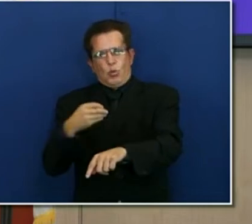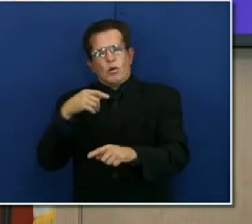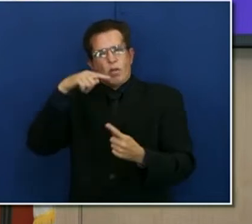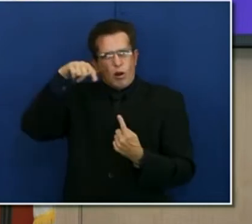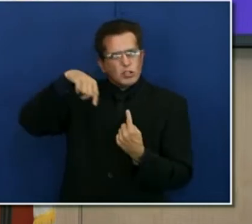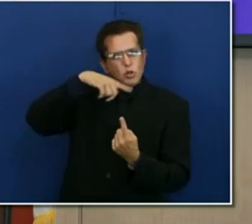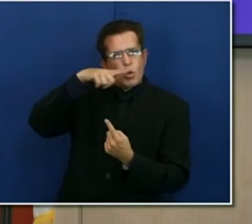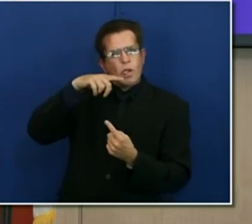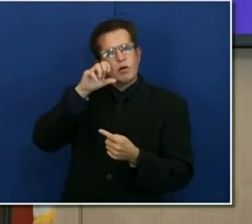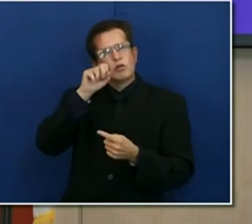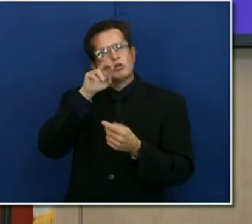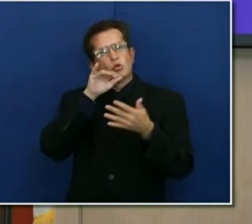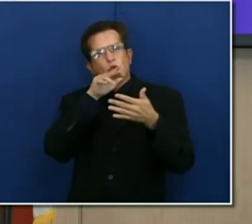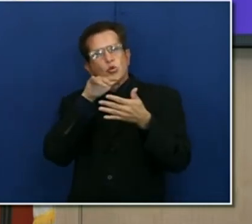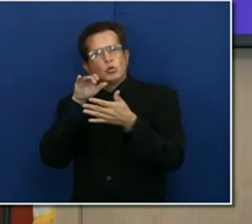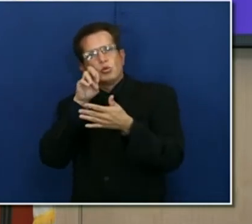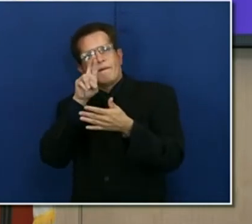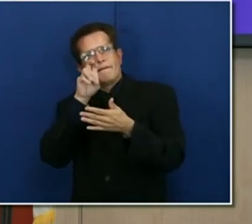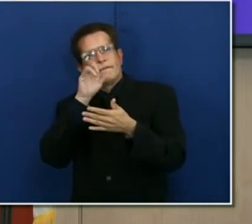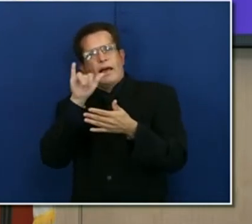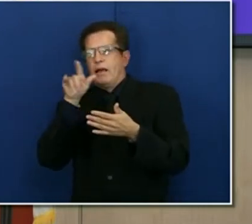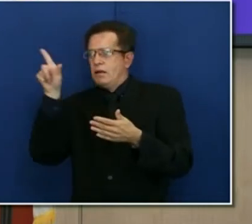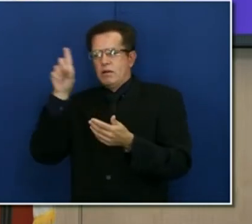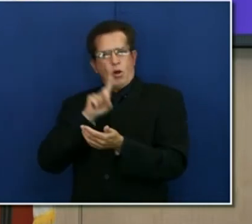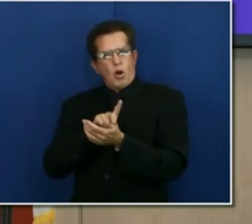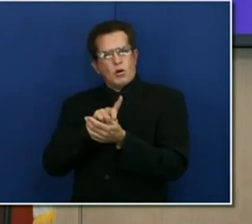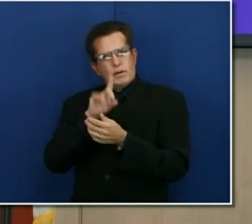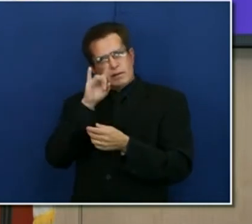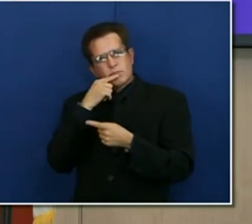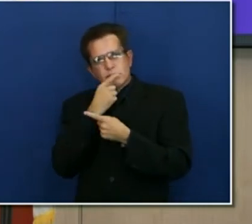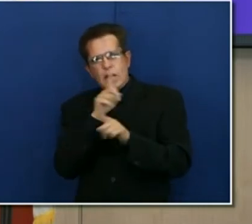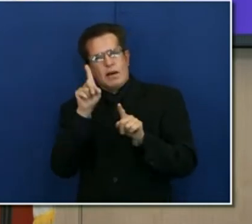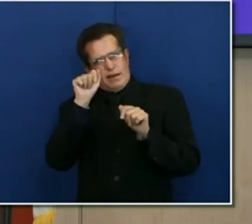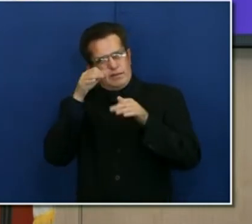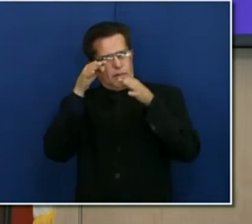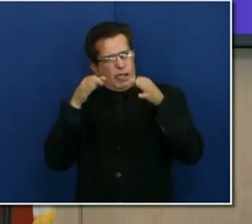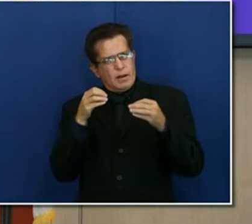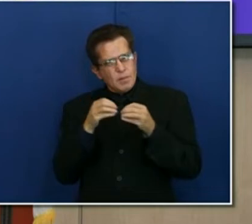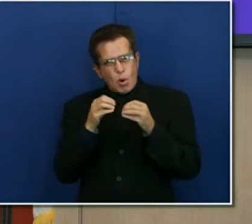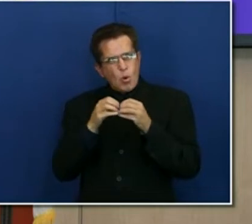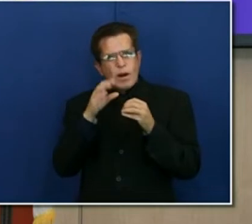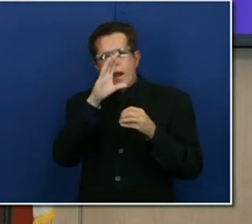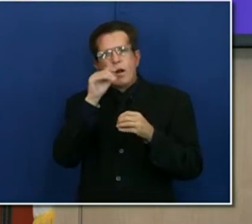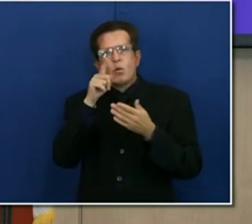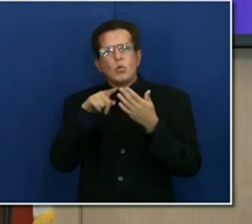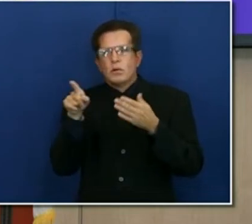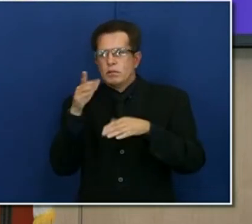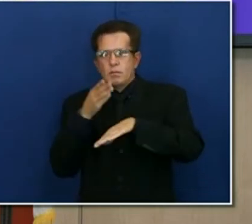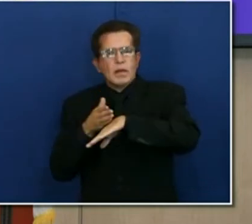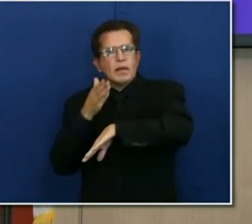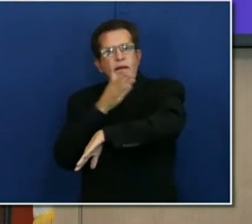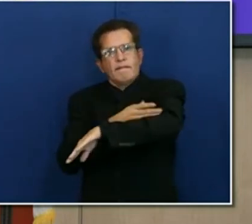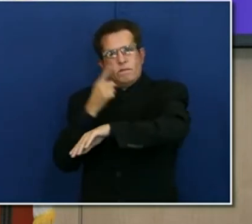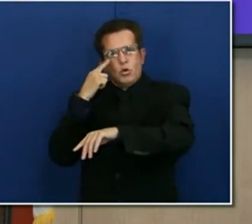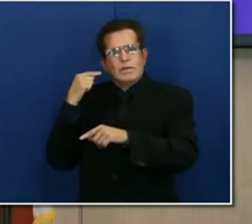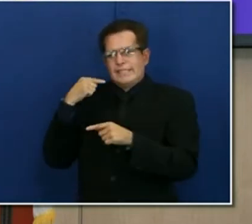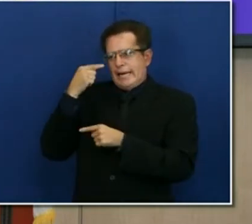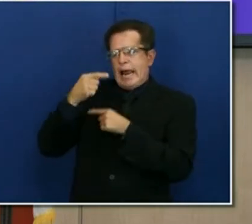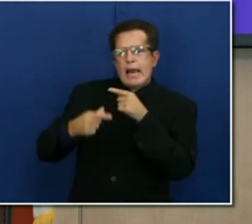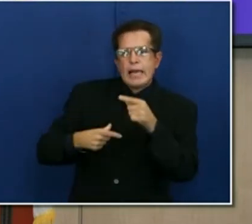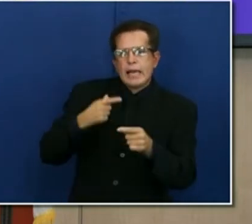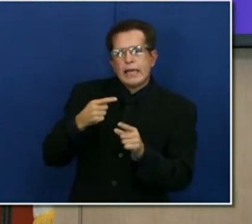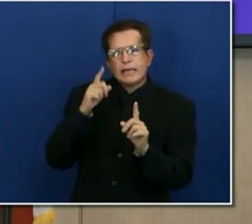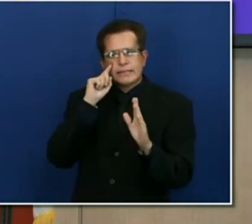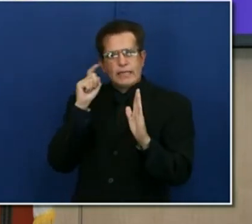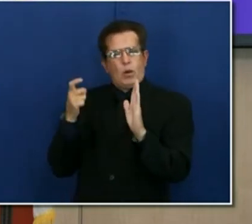Wooten's presentation a little earlier? Also a little more about lab upgrades for genetic sequencing, pattern